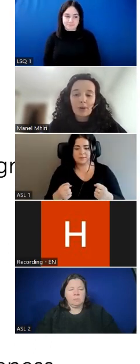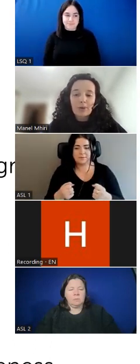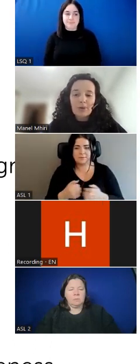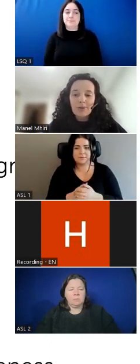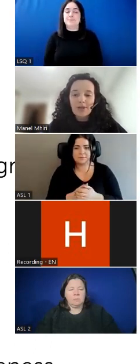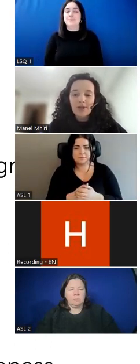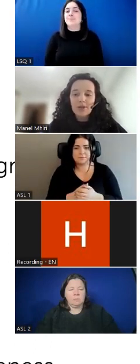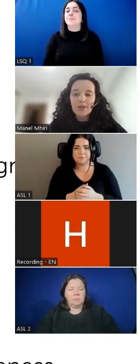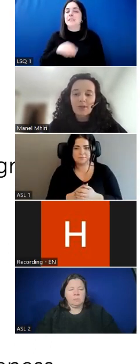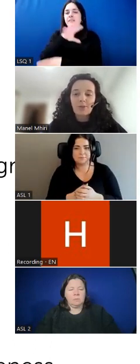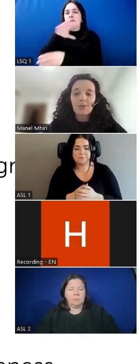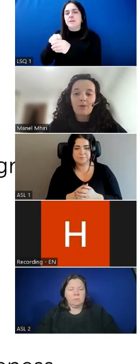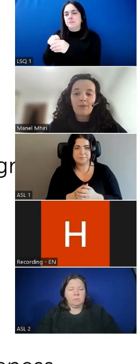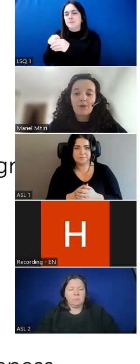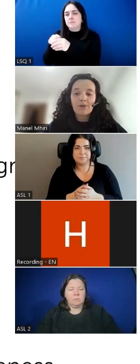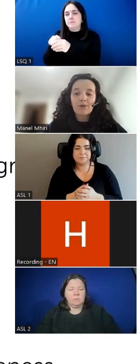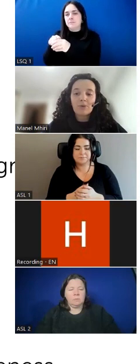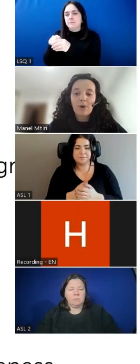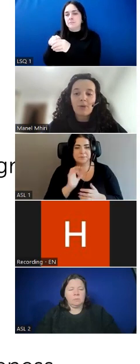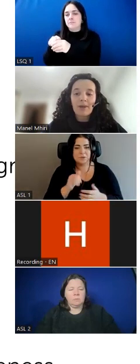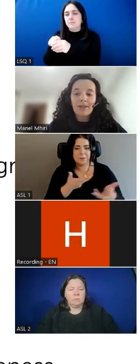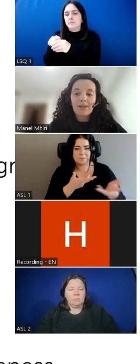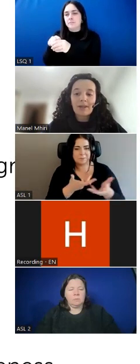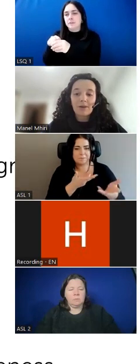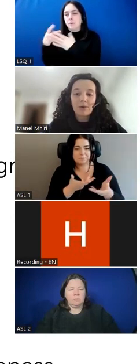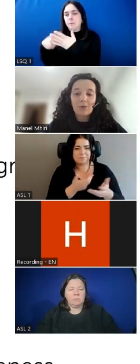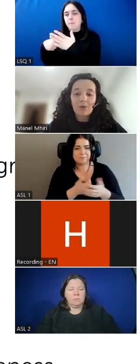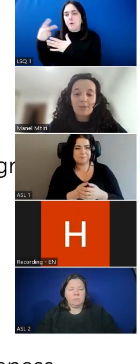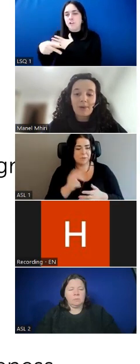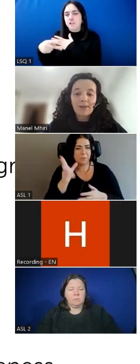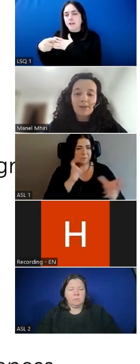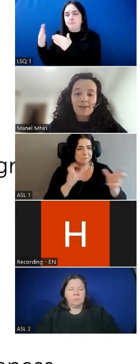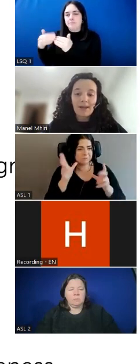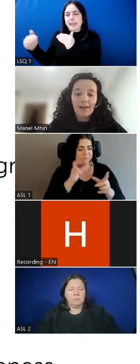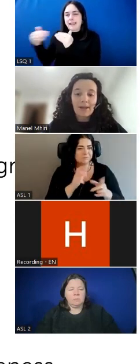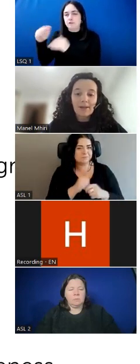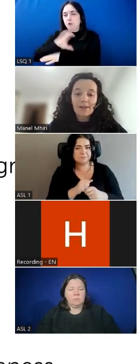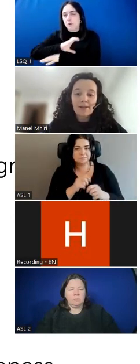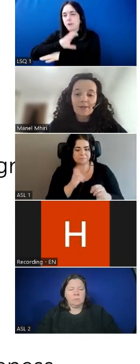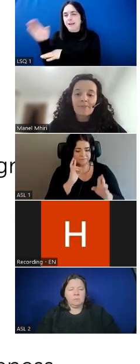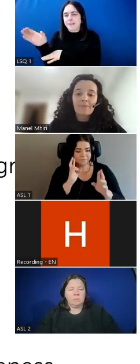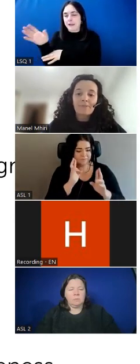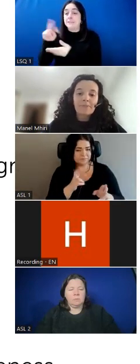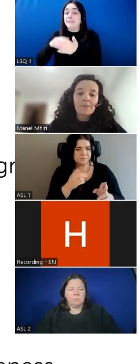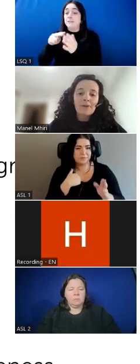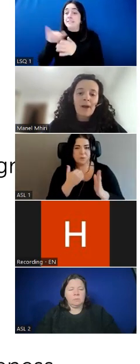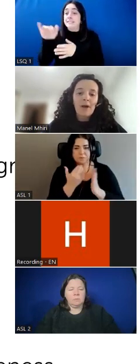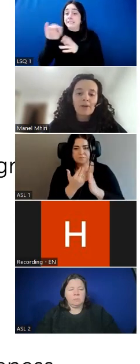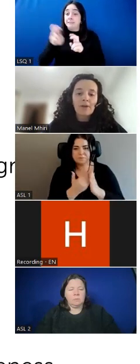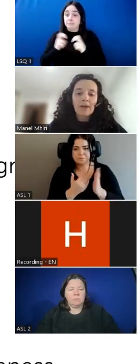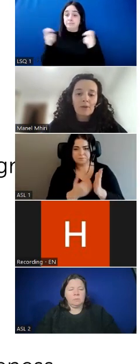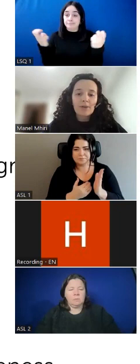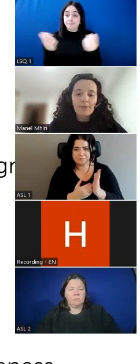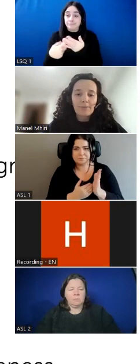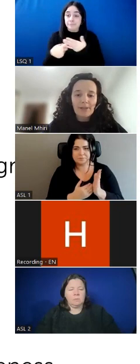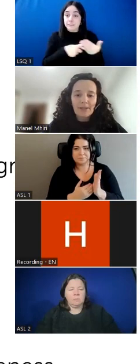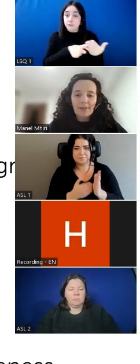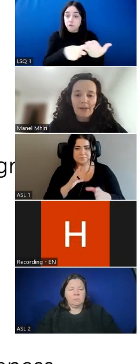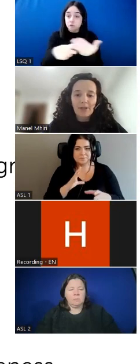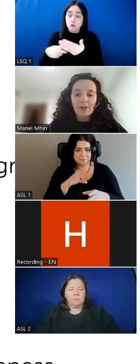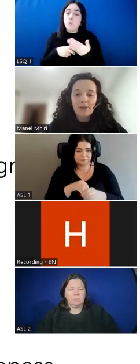During the consultations, we referred to our Listen, Include, Respect guidelines on